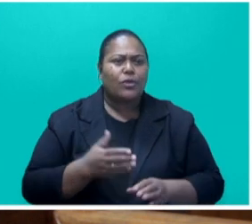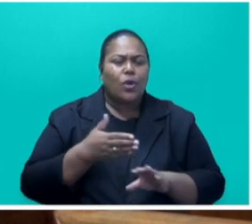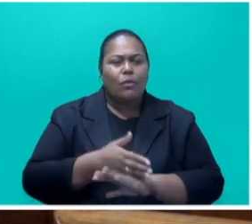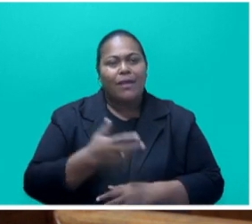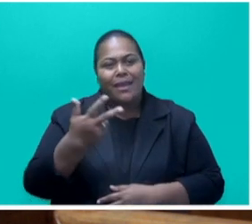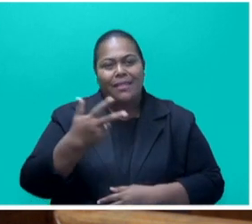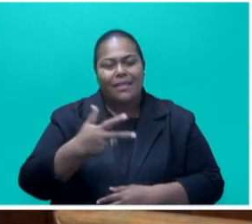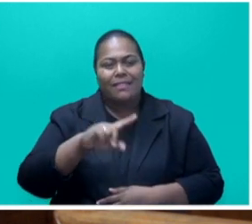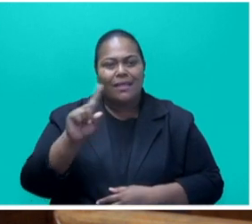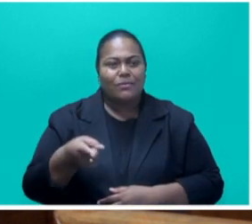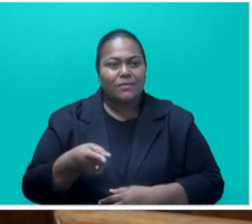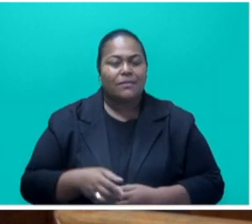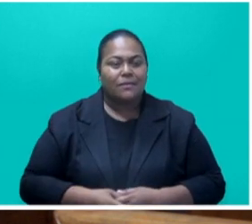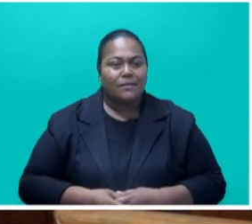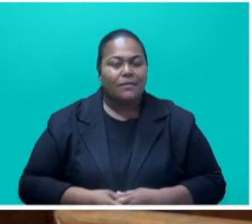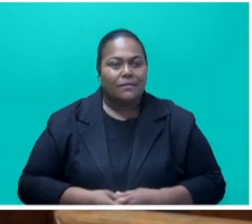18,000